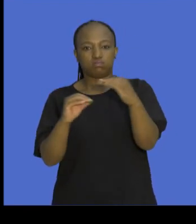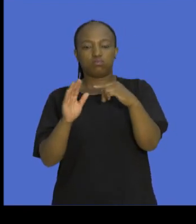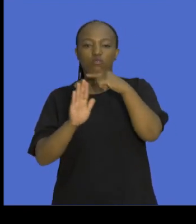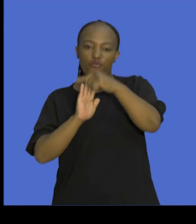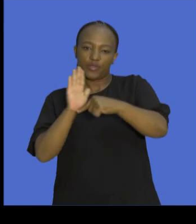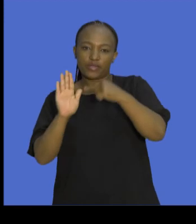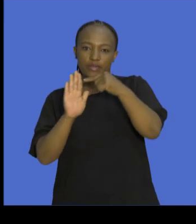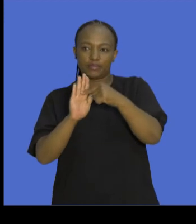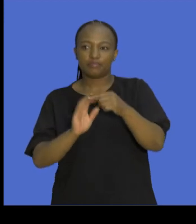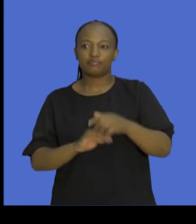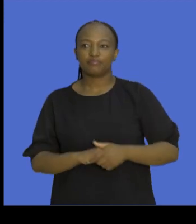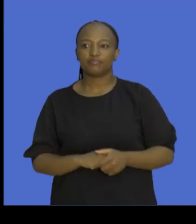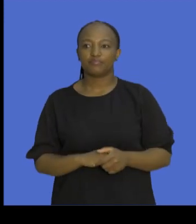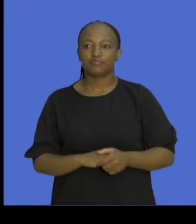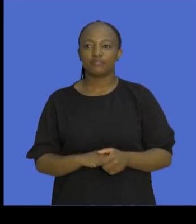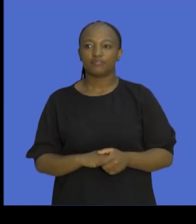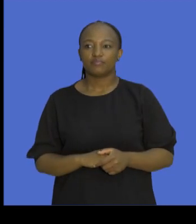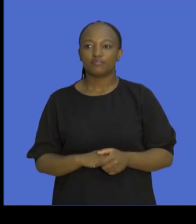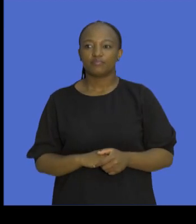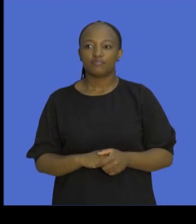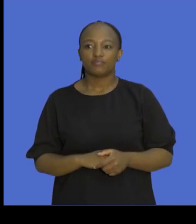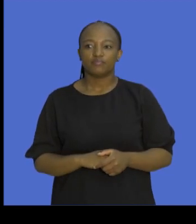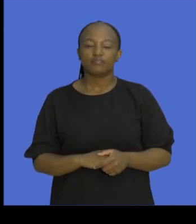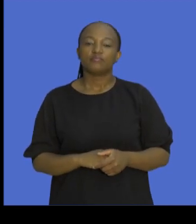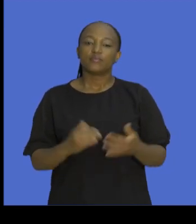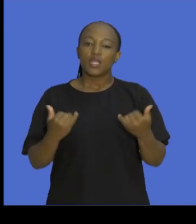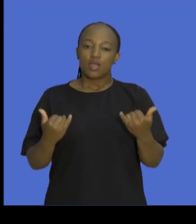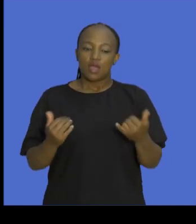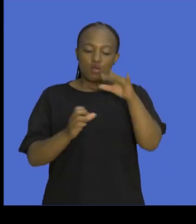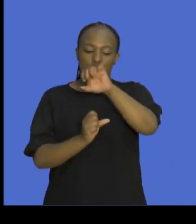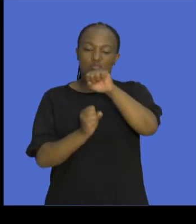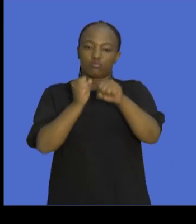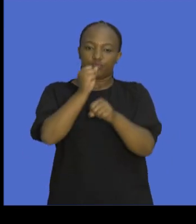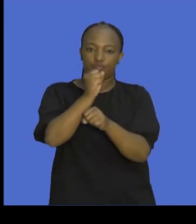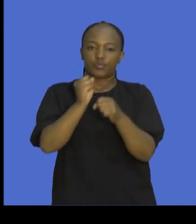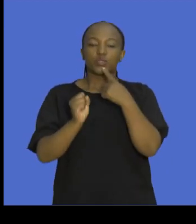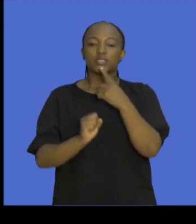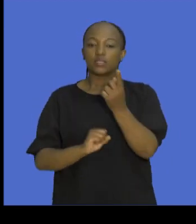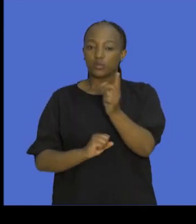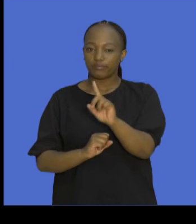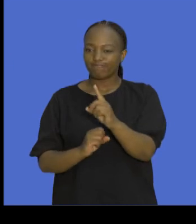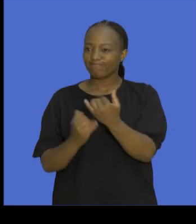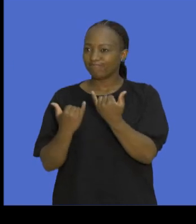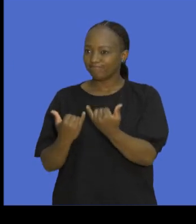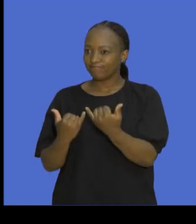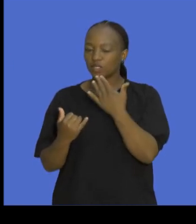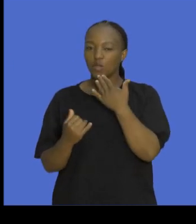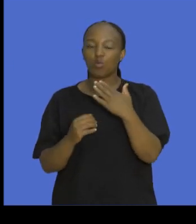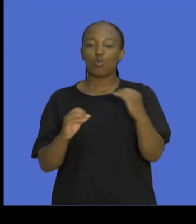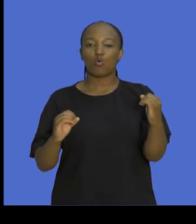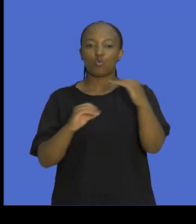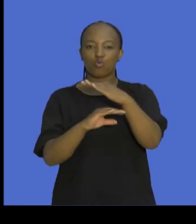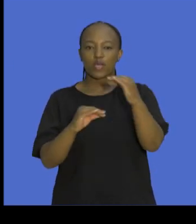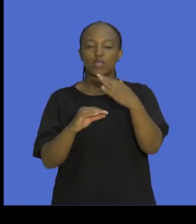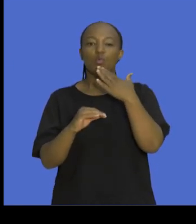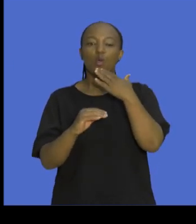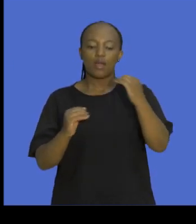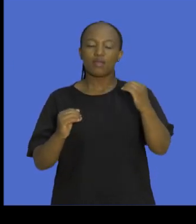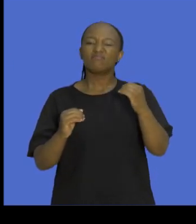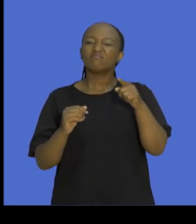in the circuit. Right. Okay. Right. So what conclusions can we arrive with regards to